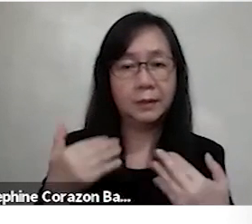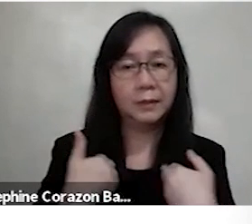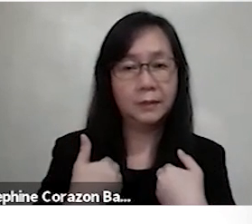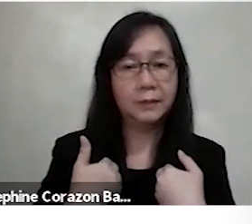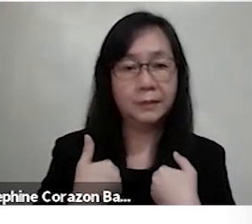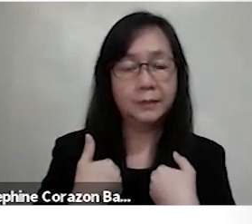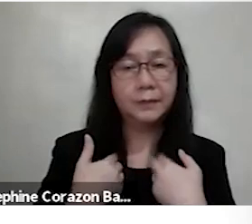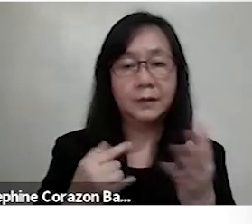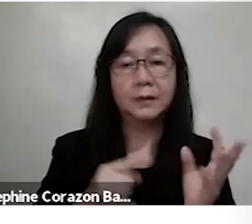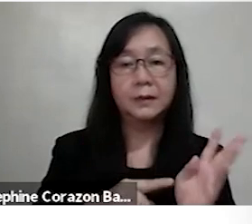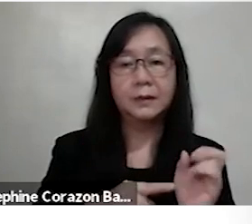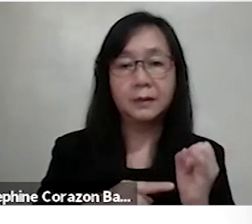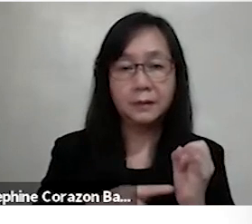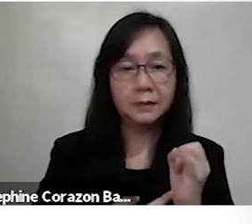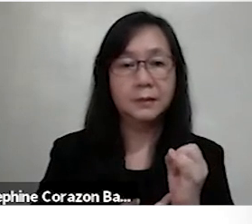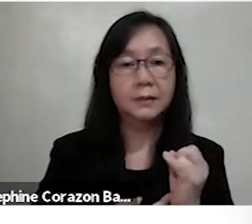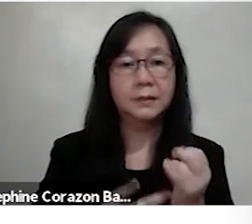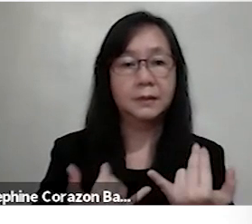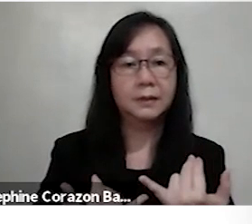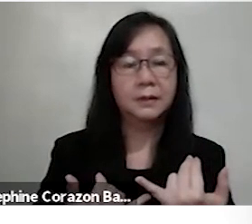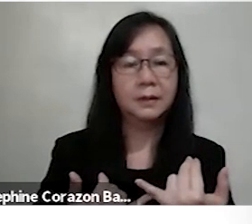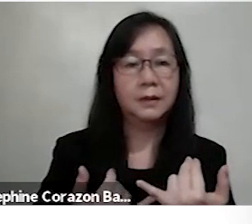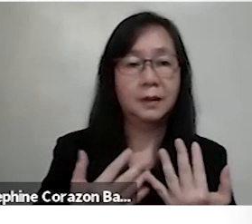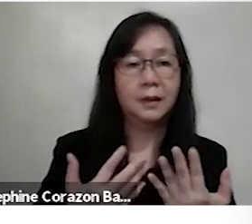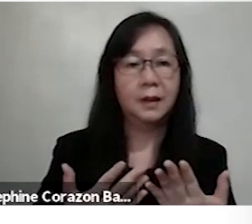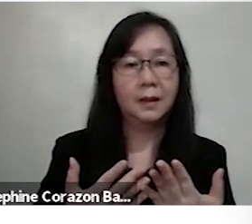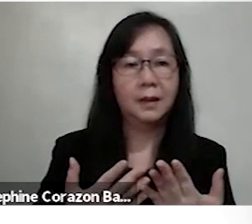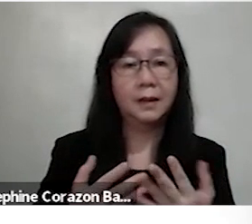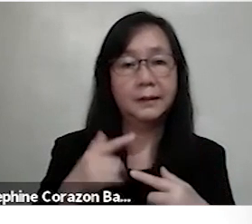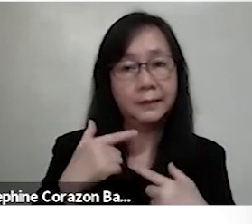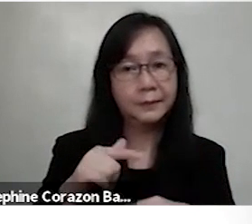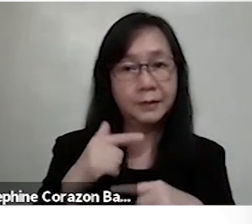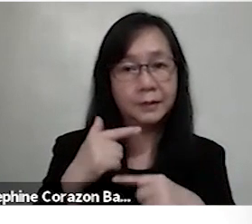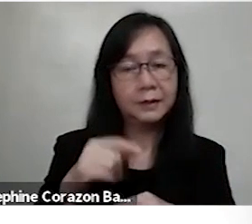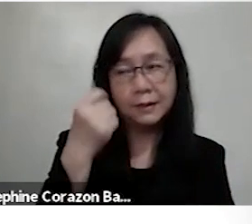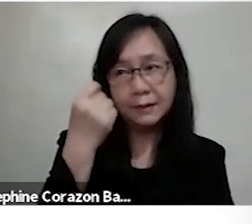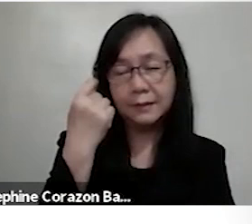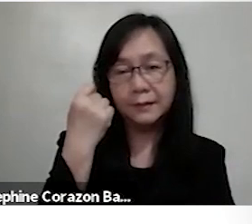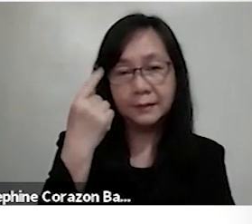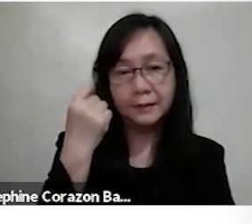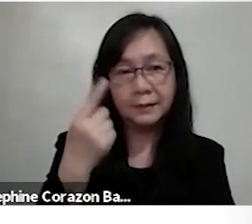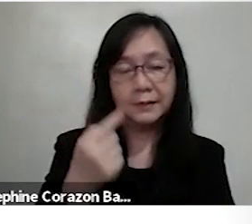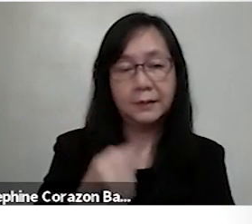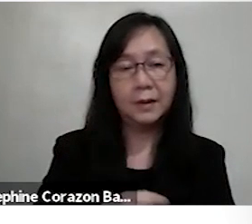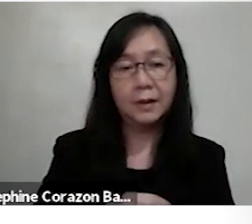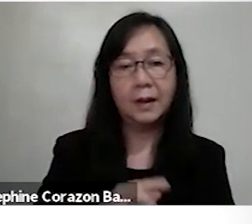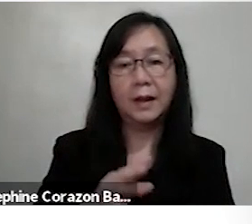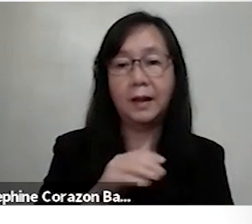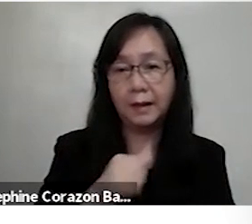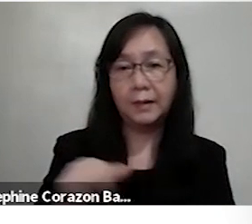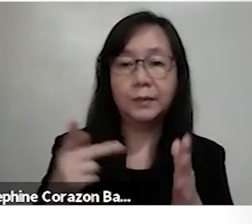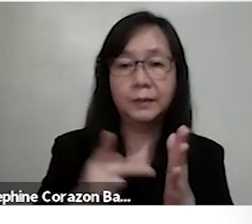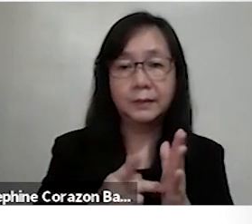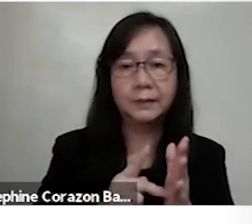human treaty body and mechanism and their reporting system, and